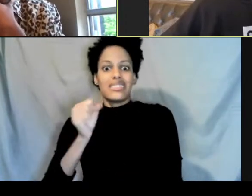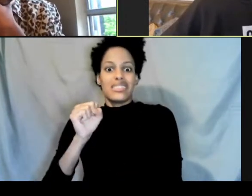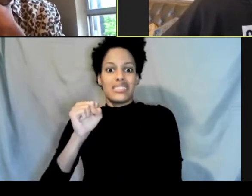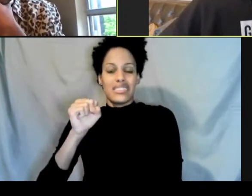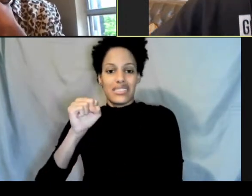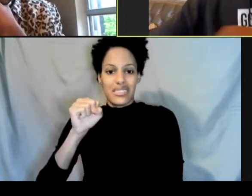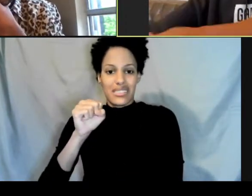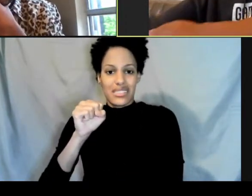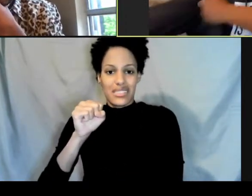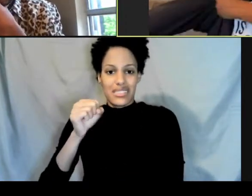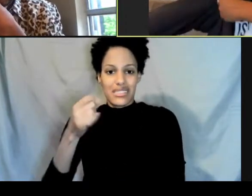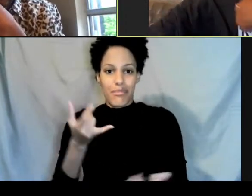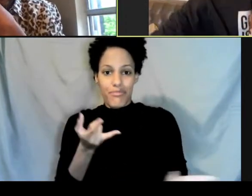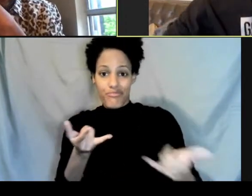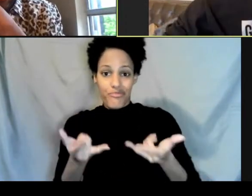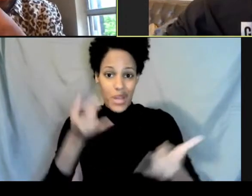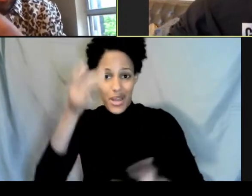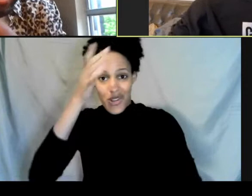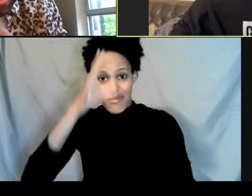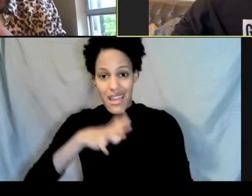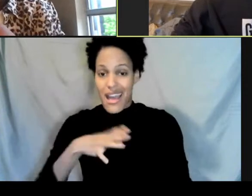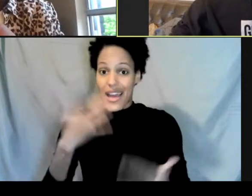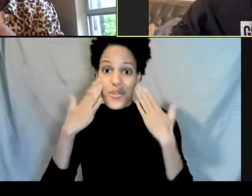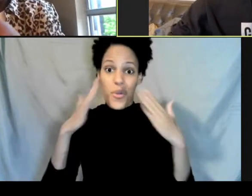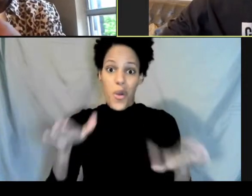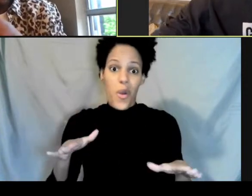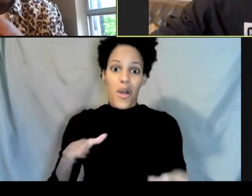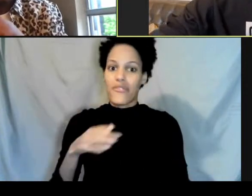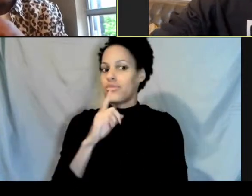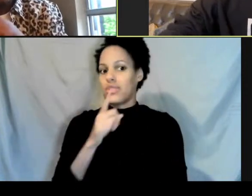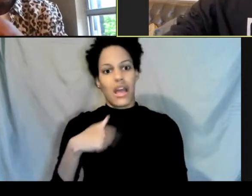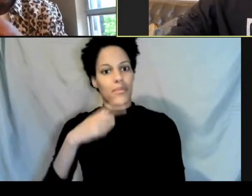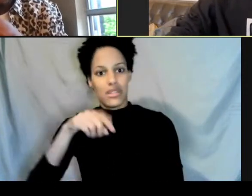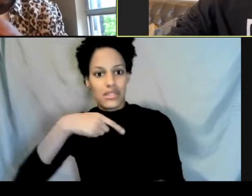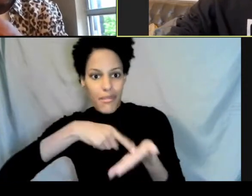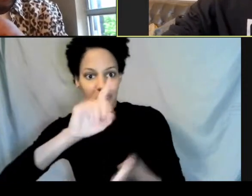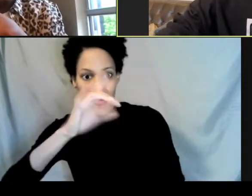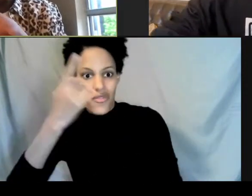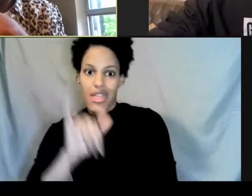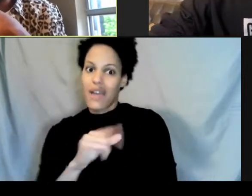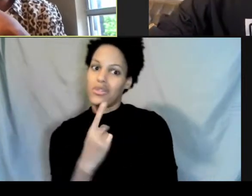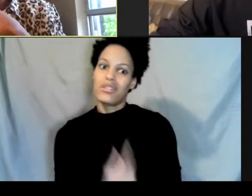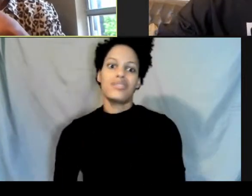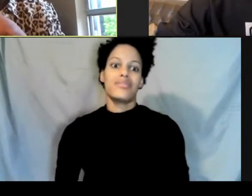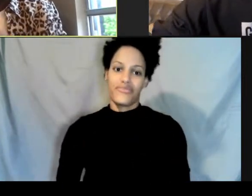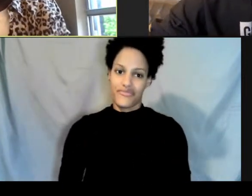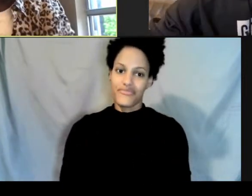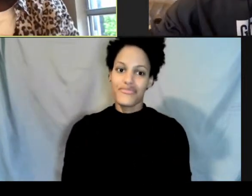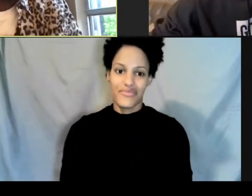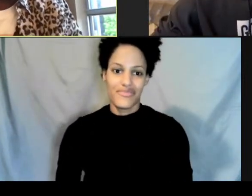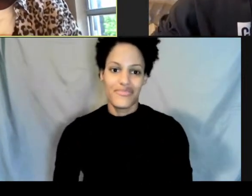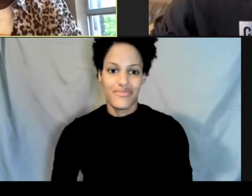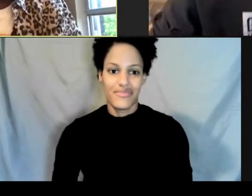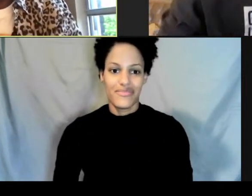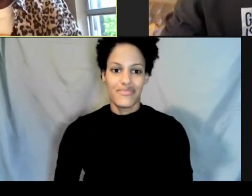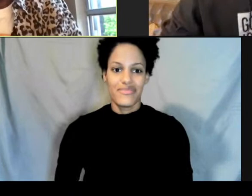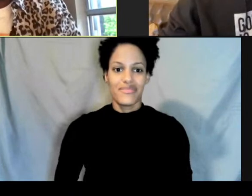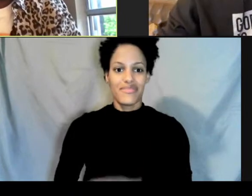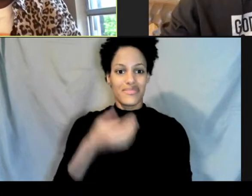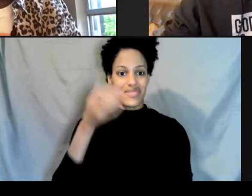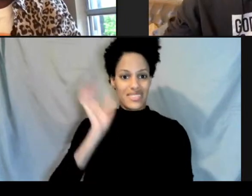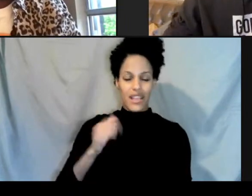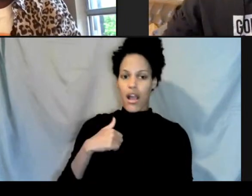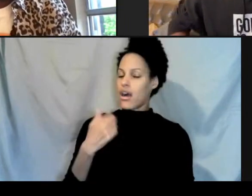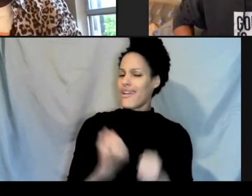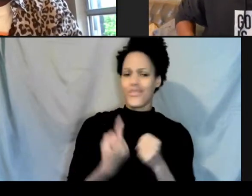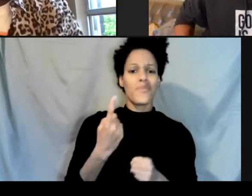to see what you got for real with a commission on that one, man. That's dope. Yeah, man. Everybody asked for a commission from Cricket. Come